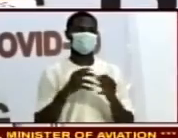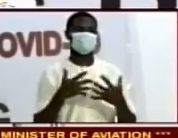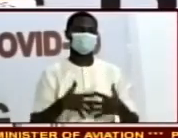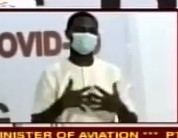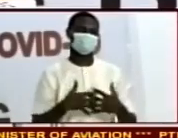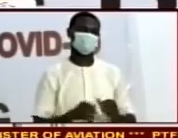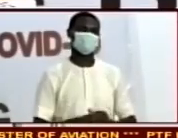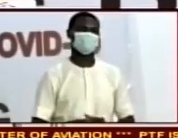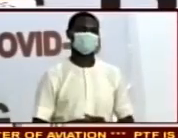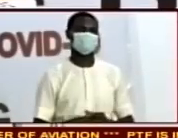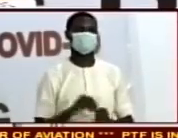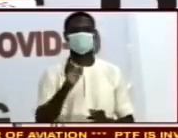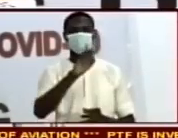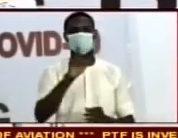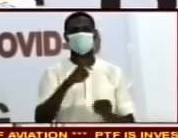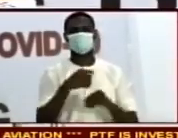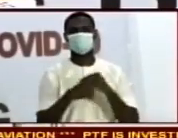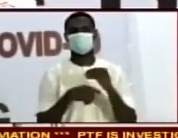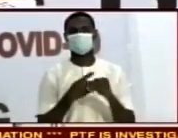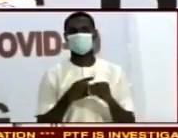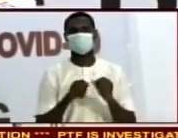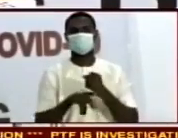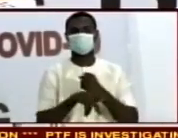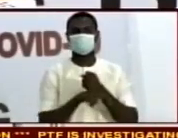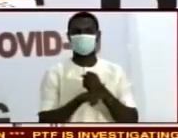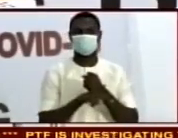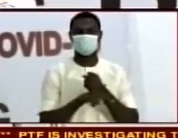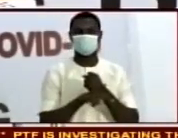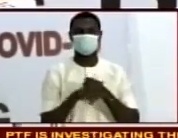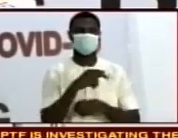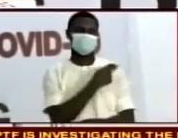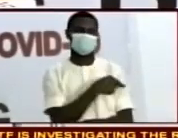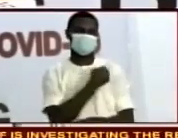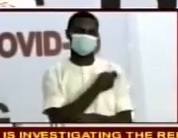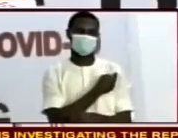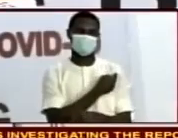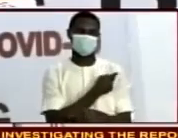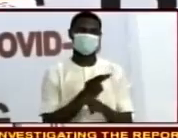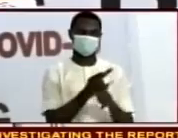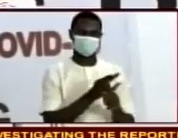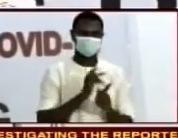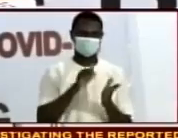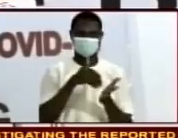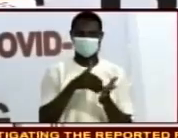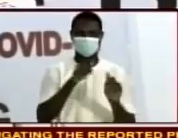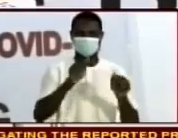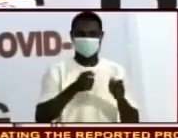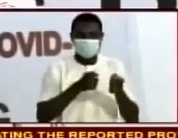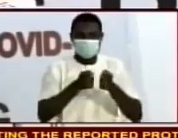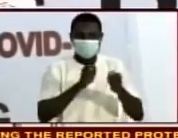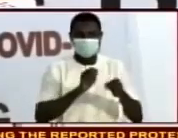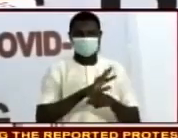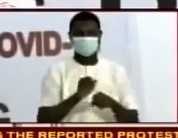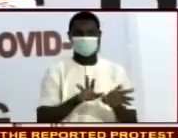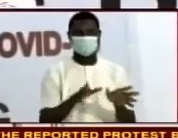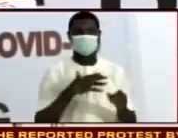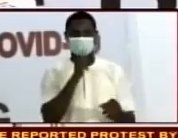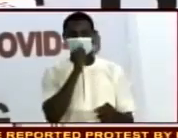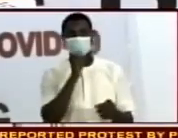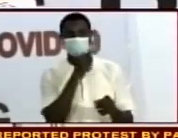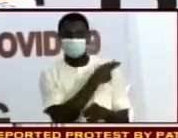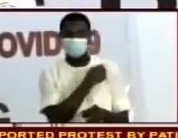question about, if I understood correctly, whether primary healthcare centers can treat COVID-19 and private hospitals, we have said that